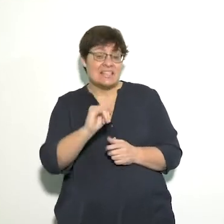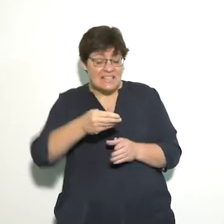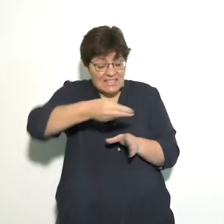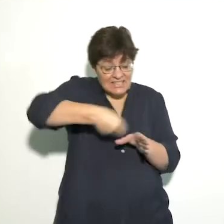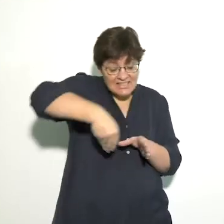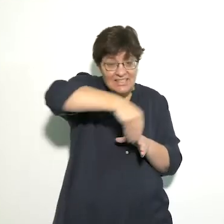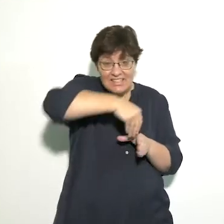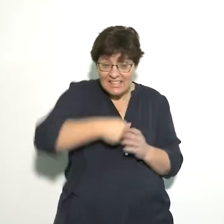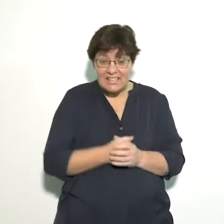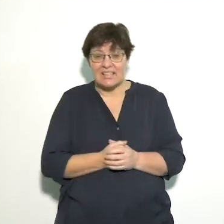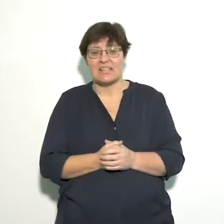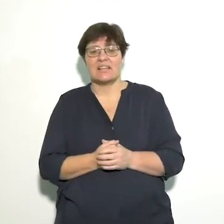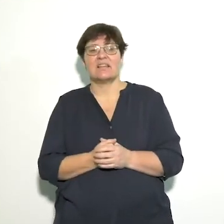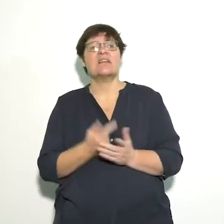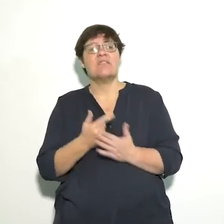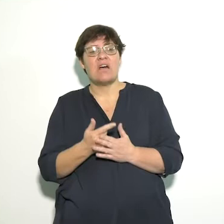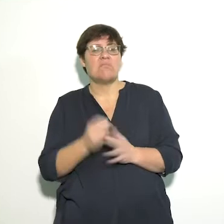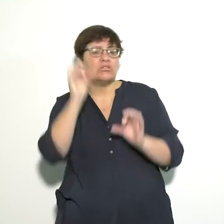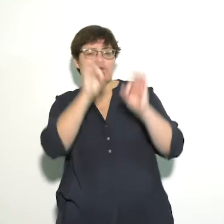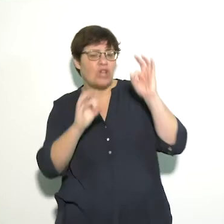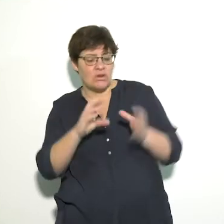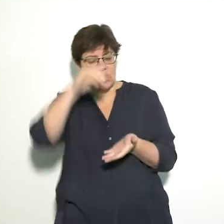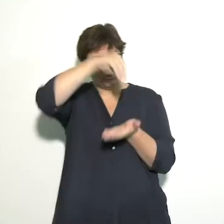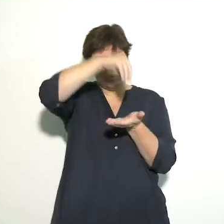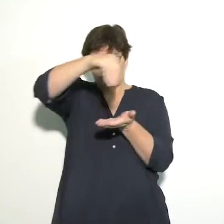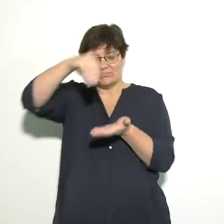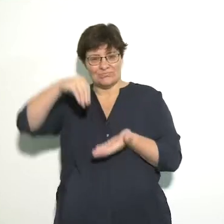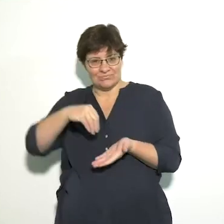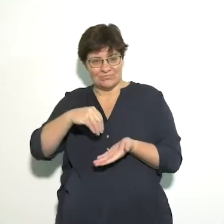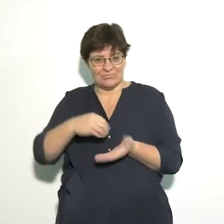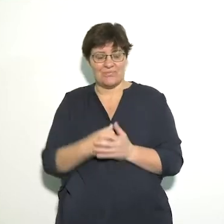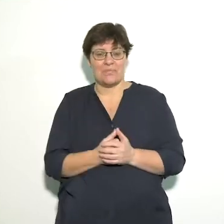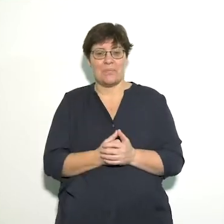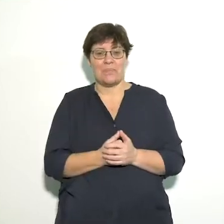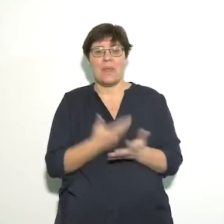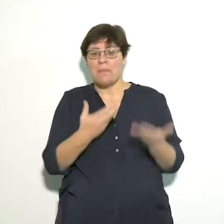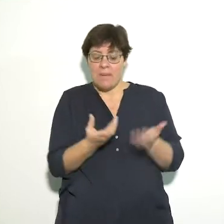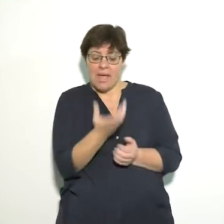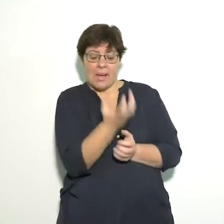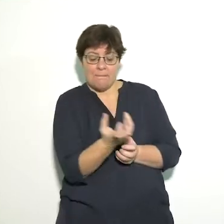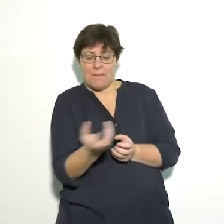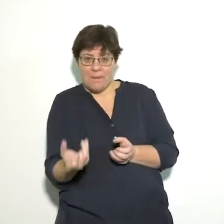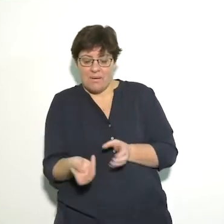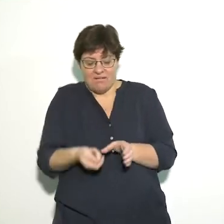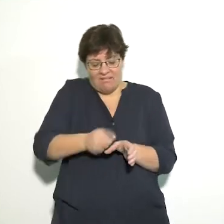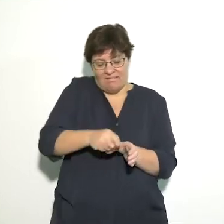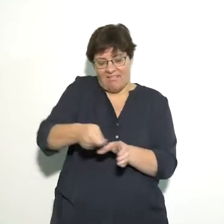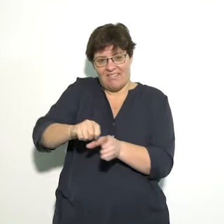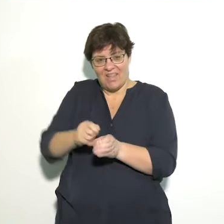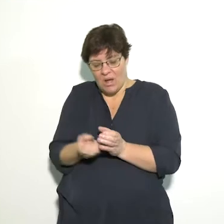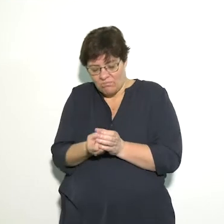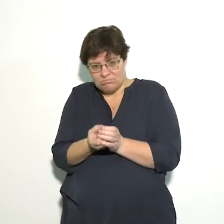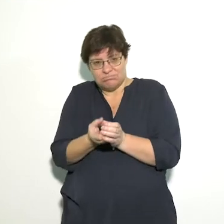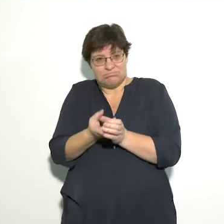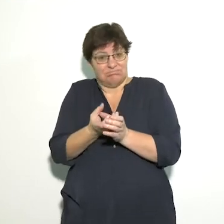icing sugar, some cherries maybe to put on top, and maybe even the cups to add the cupcakes